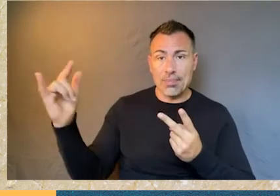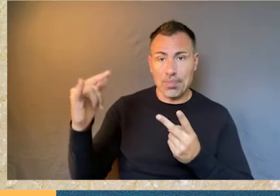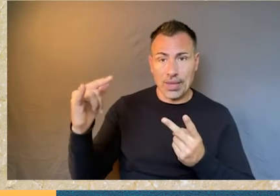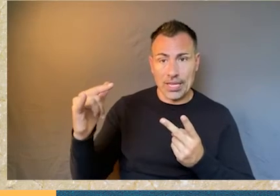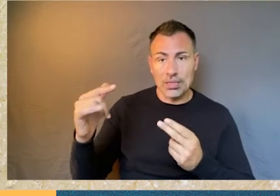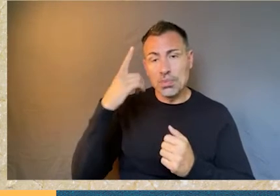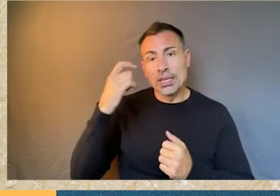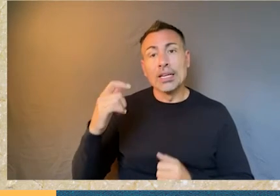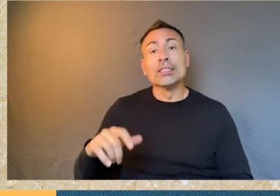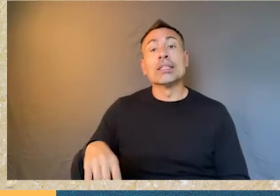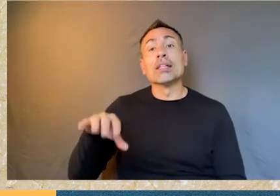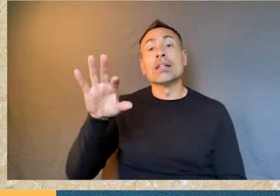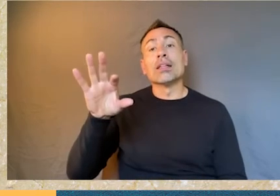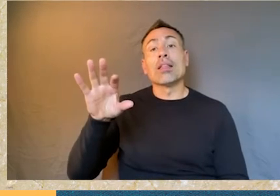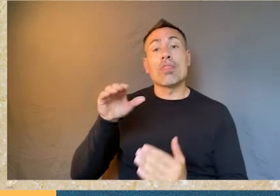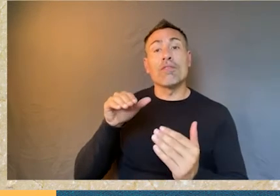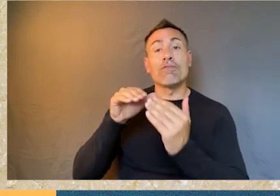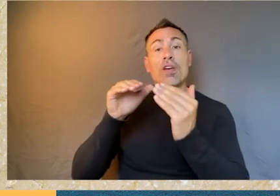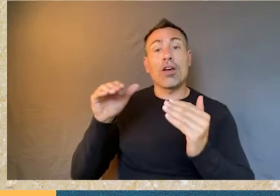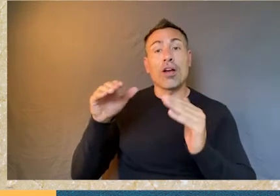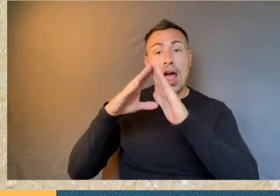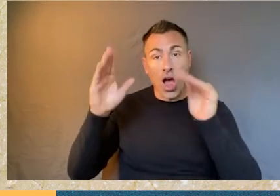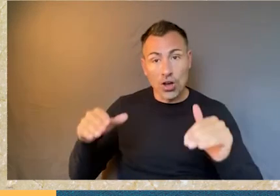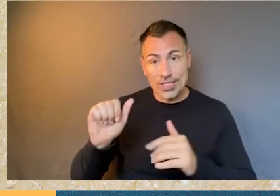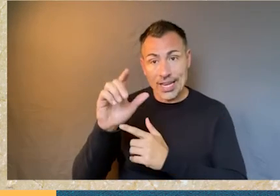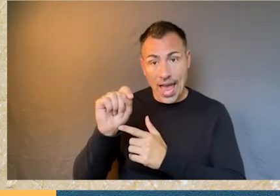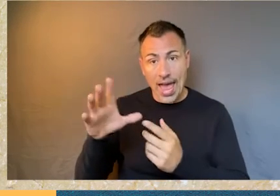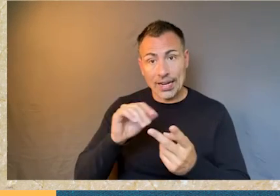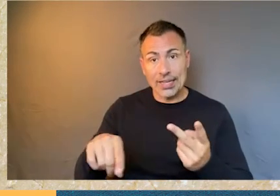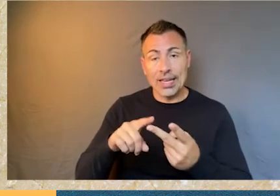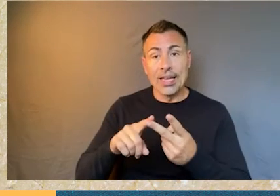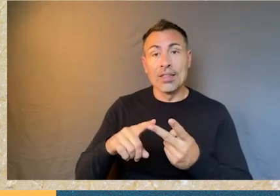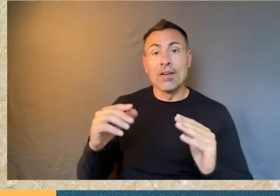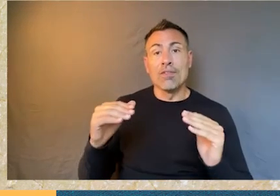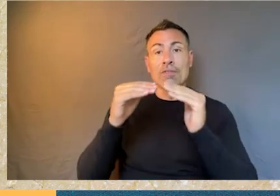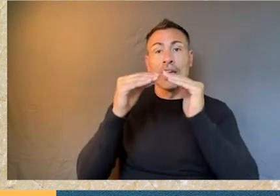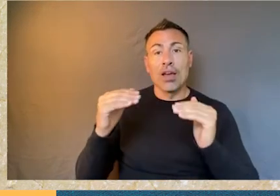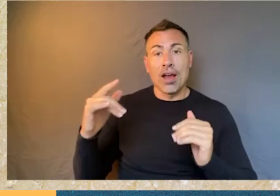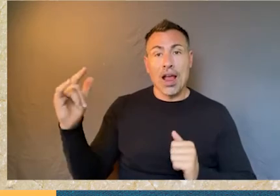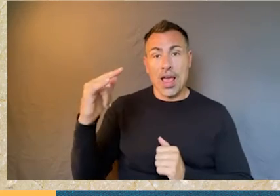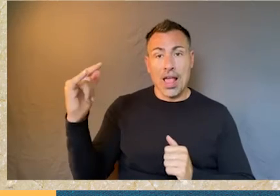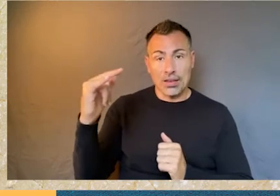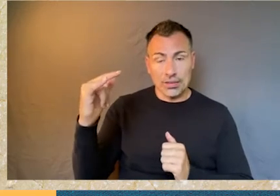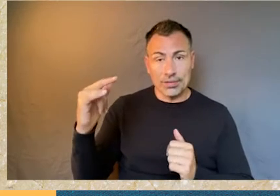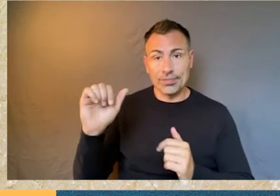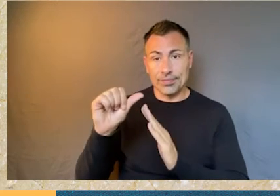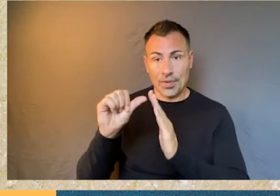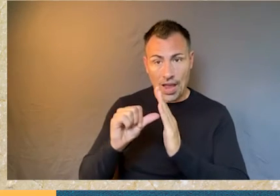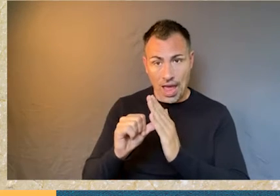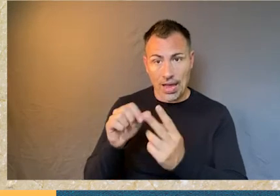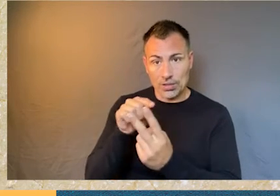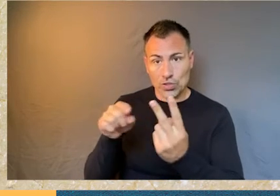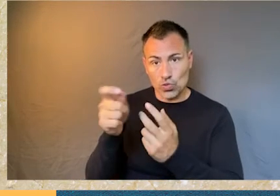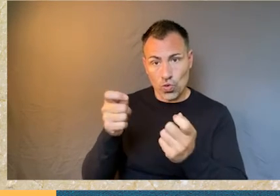Act and the Air Carrier Access Act, unlike the ADA, which governs all public accommodations and